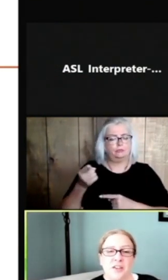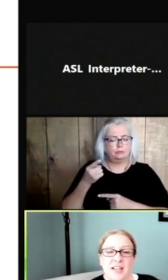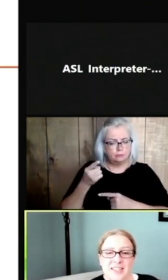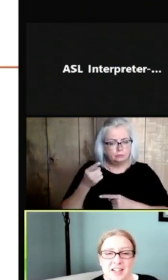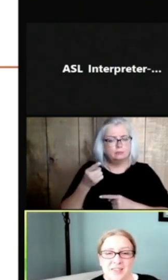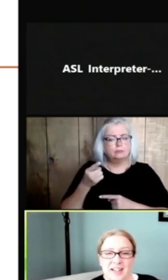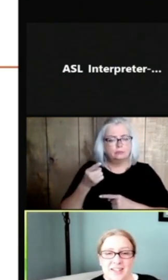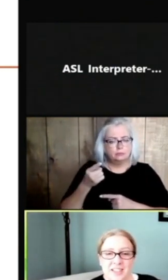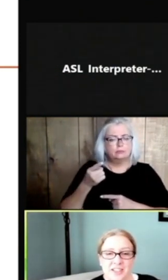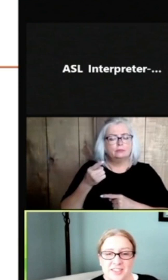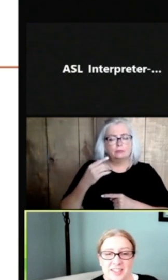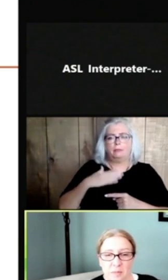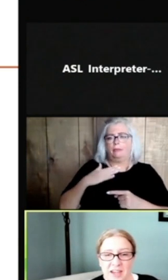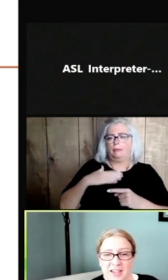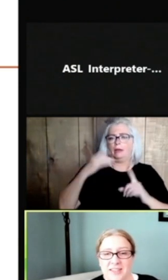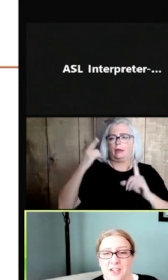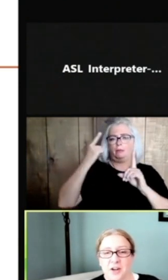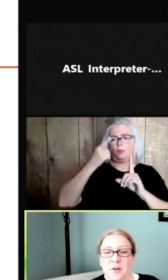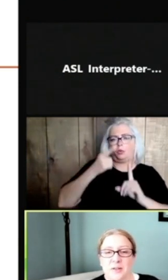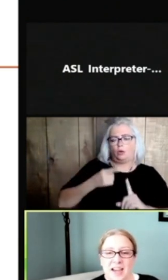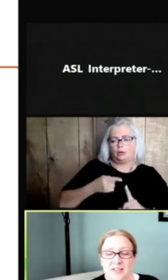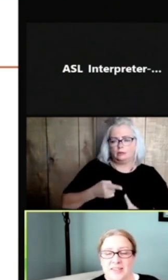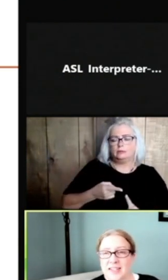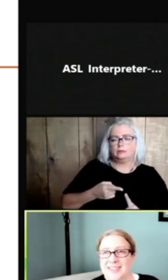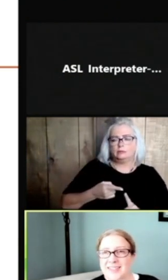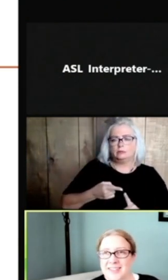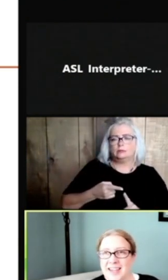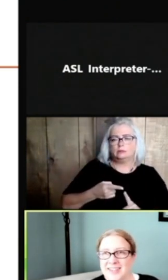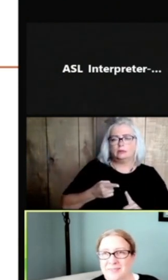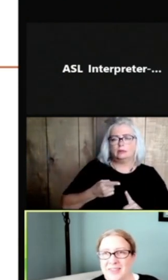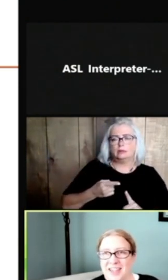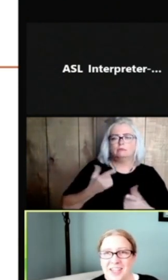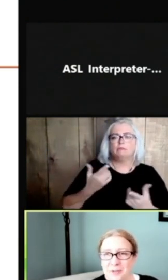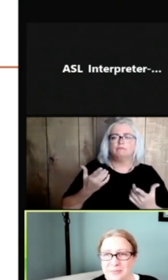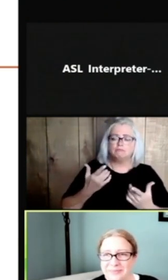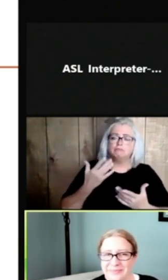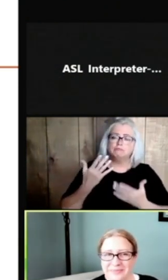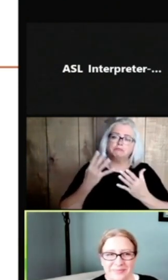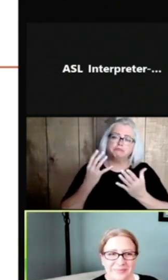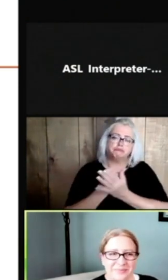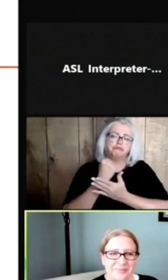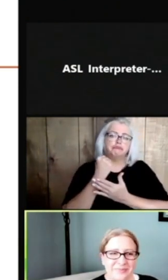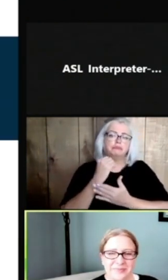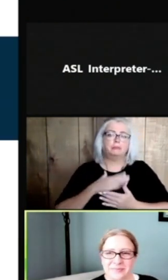implement COVID-19 vaccination campaigns in your own towns, cities, and states. Thank you.